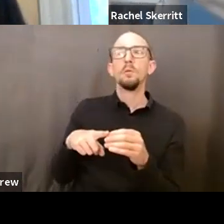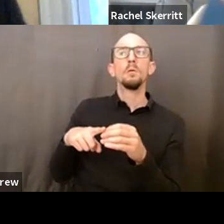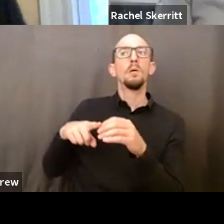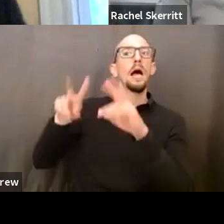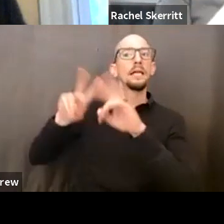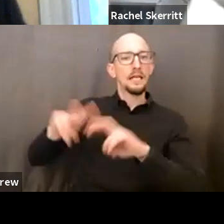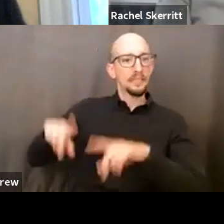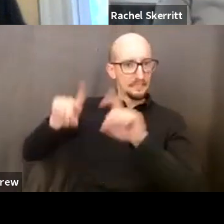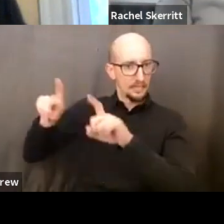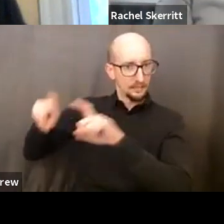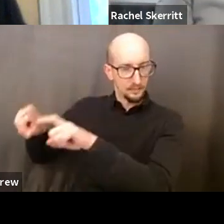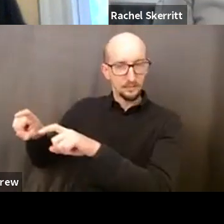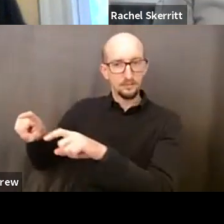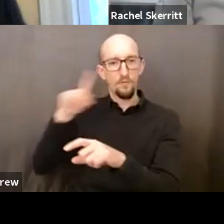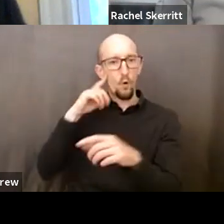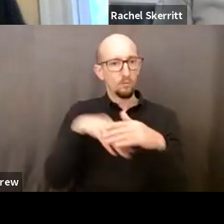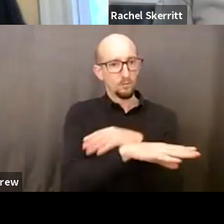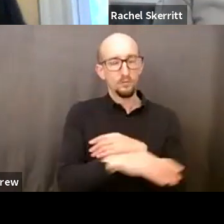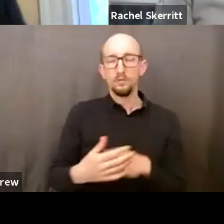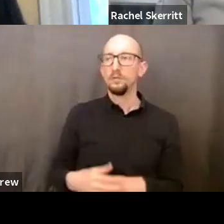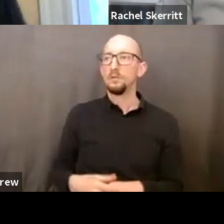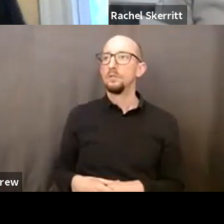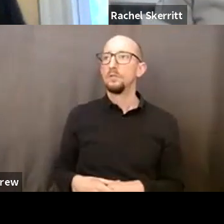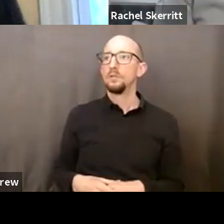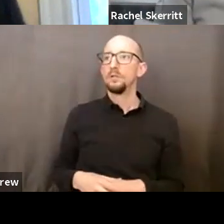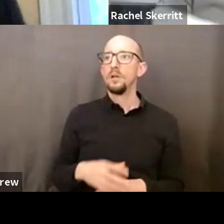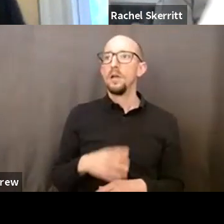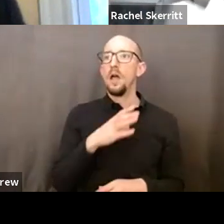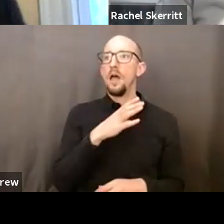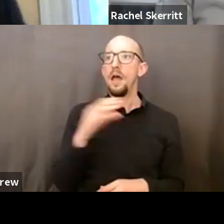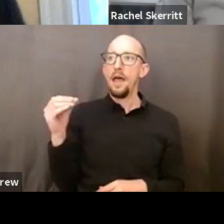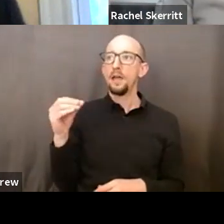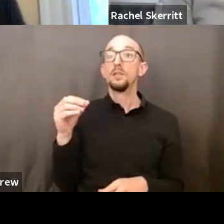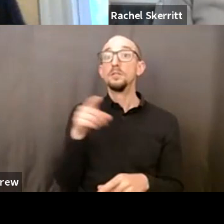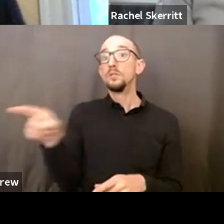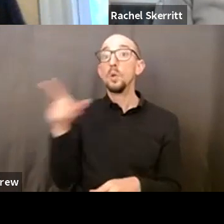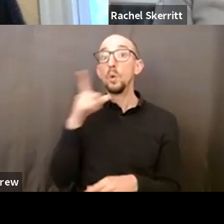around ensuring the relevancy and the readiness of the applicant pool,